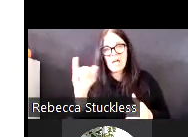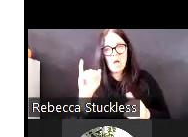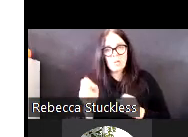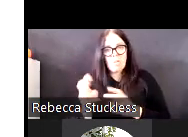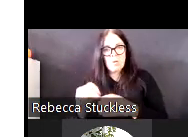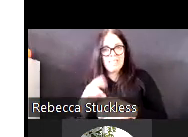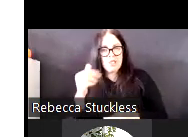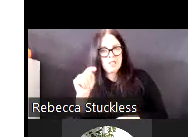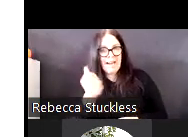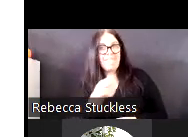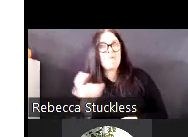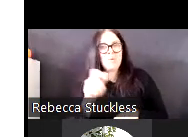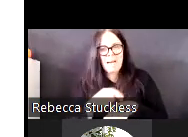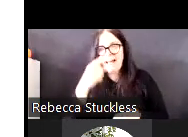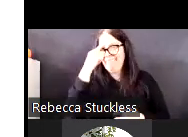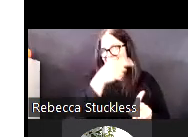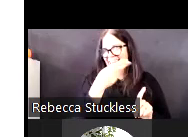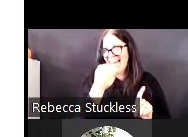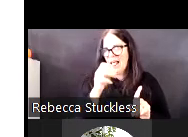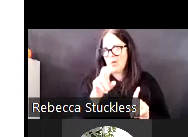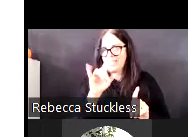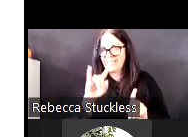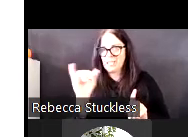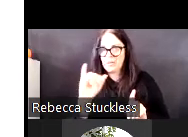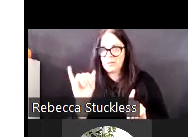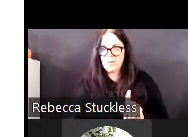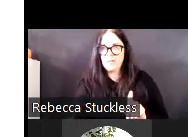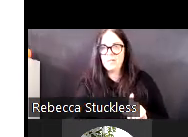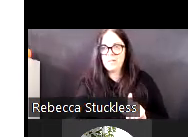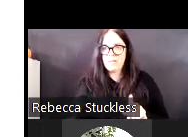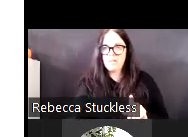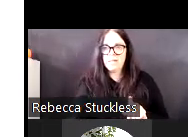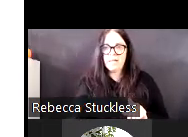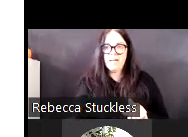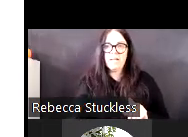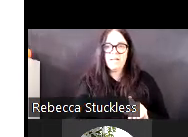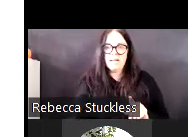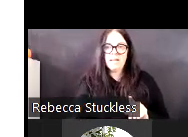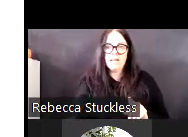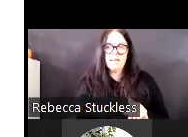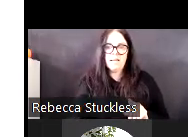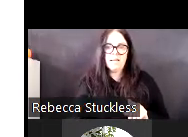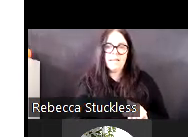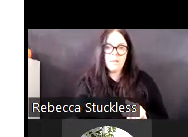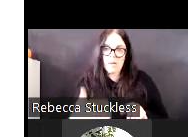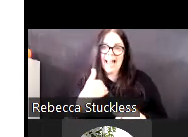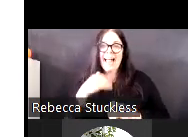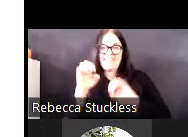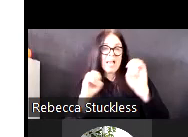few times, and I think Heather has too. We do have an evaluation for today's session, and we'd really appreciate you filling it out.